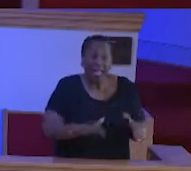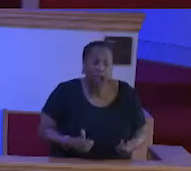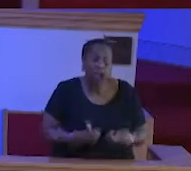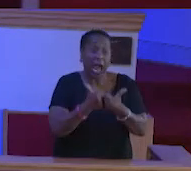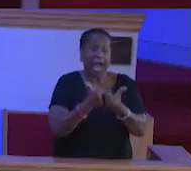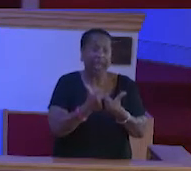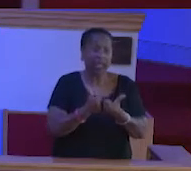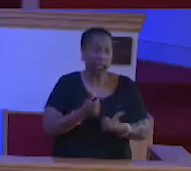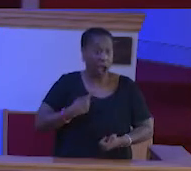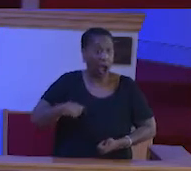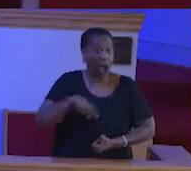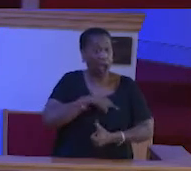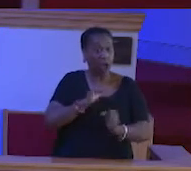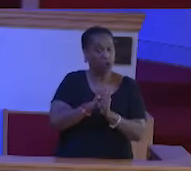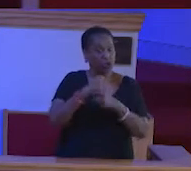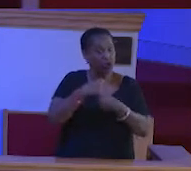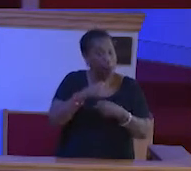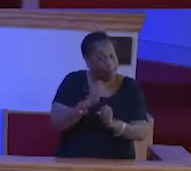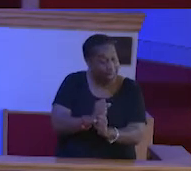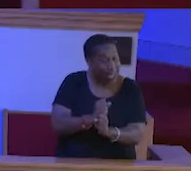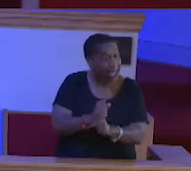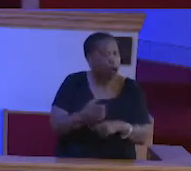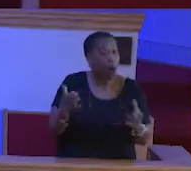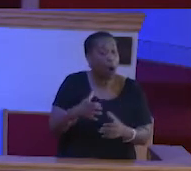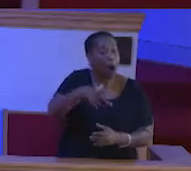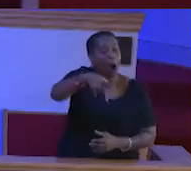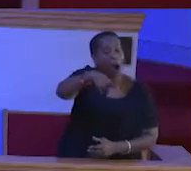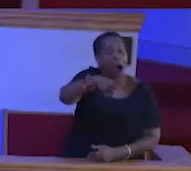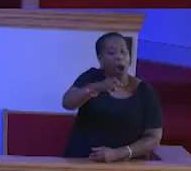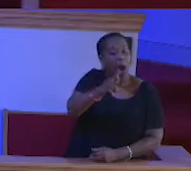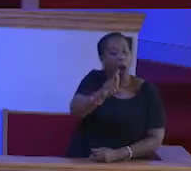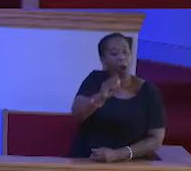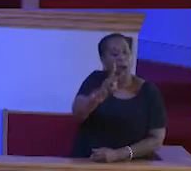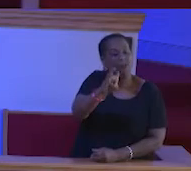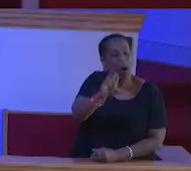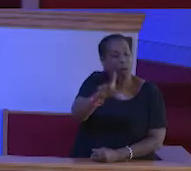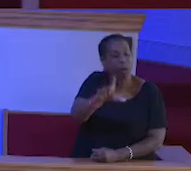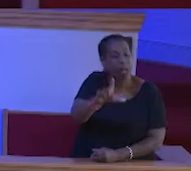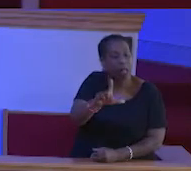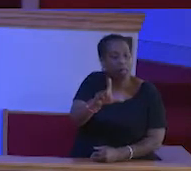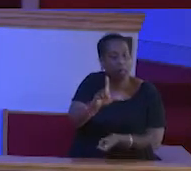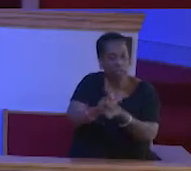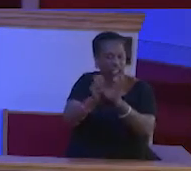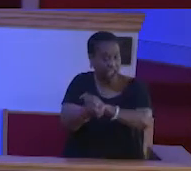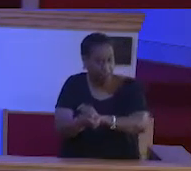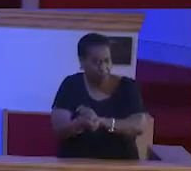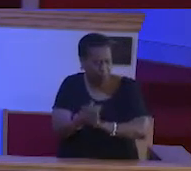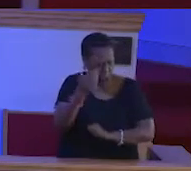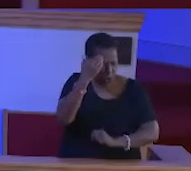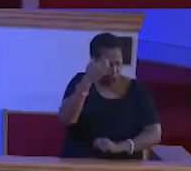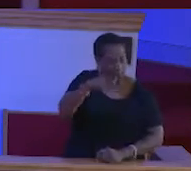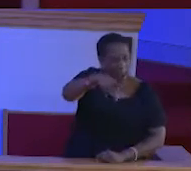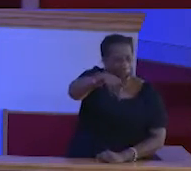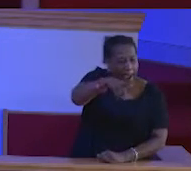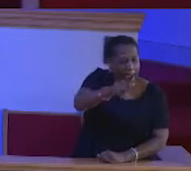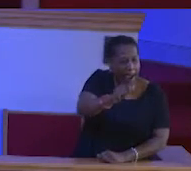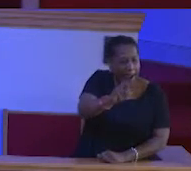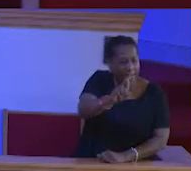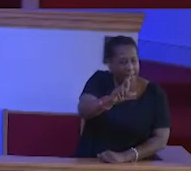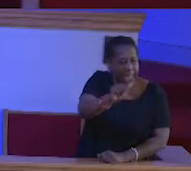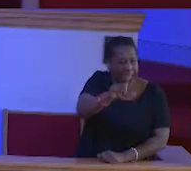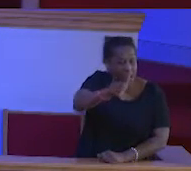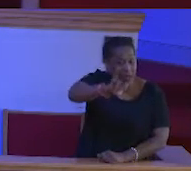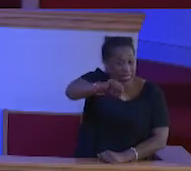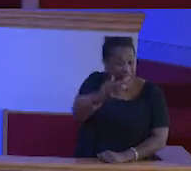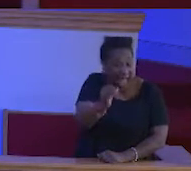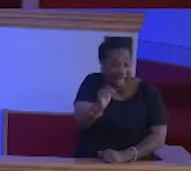challenges us to make the proverbial paradigm shift. You know what a paradigm shift is. It is one of